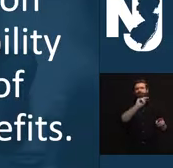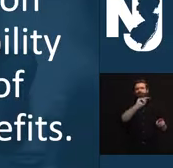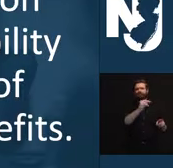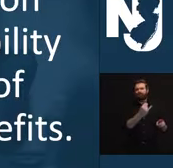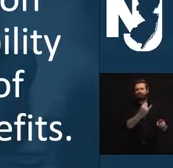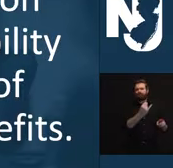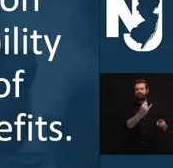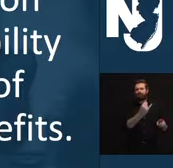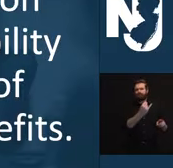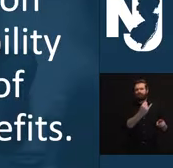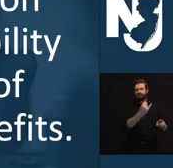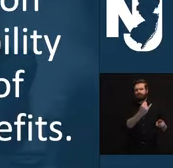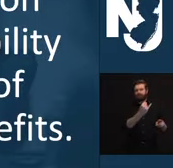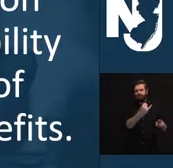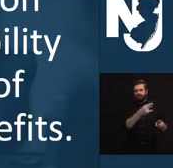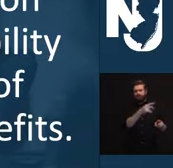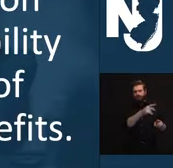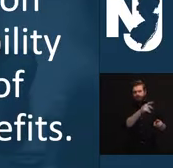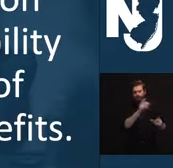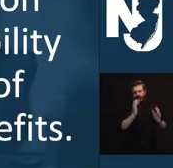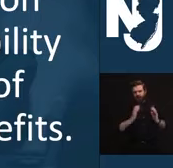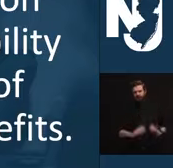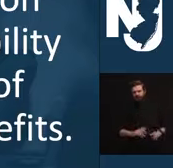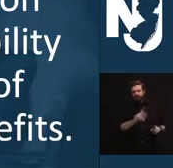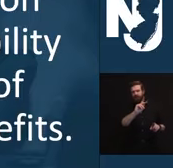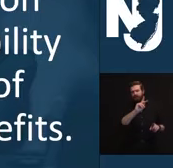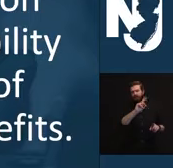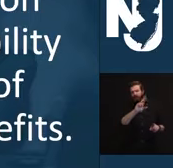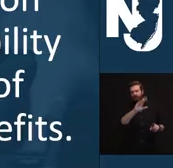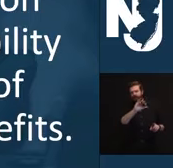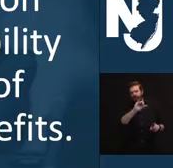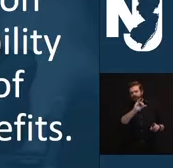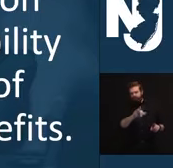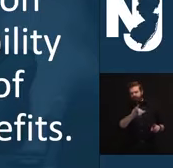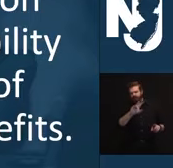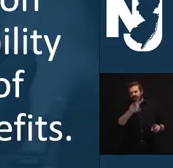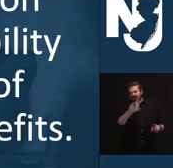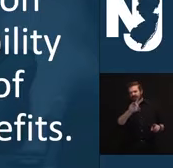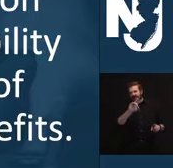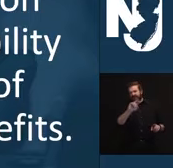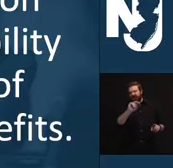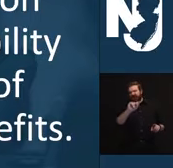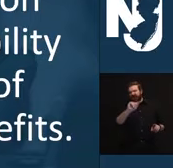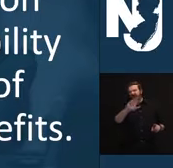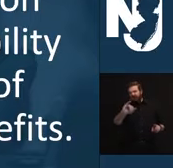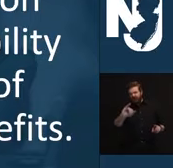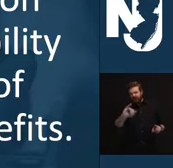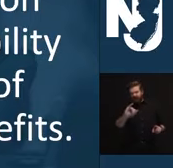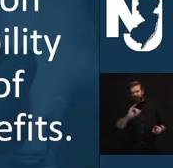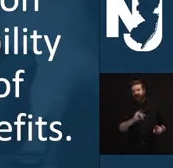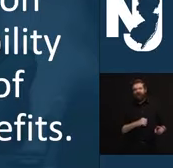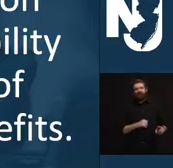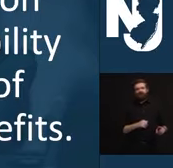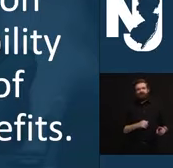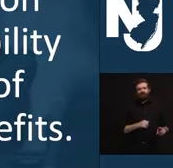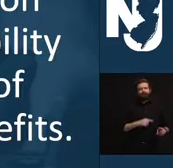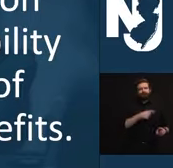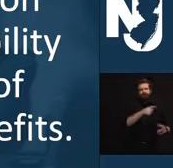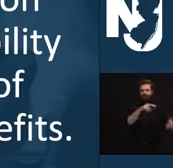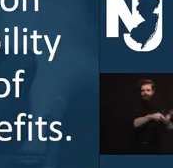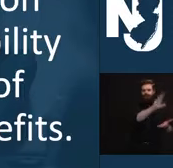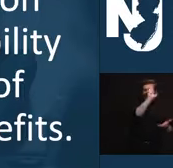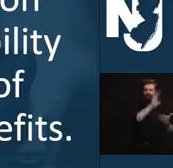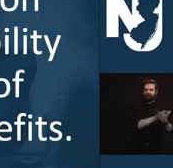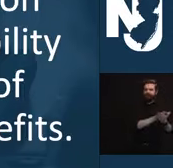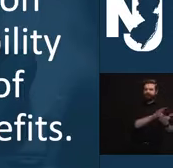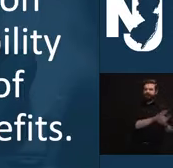Chrissy, looking at her husband's unemployment reality, saw an anomaly or discrepancies between the federal and the state piece